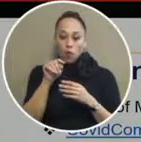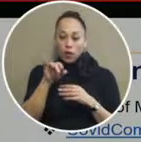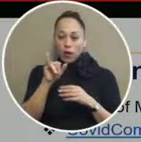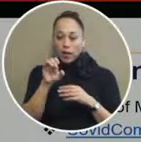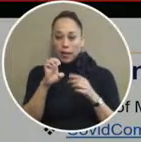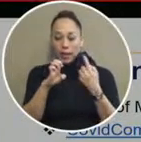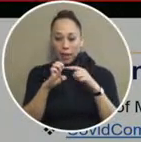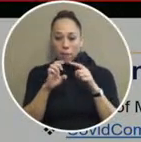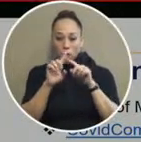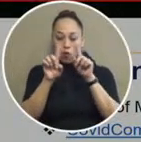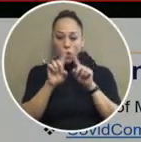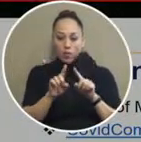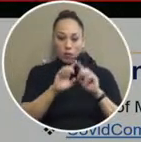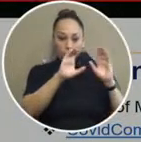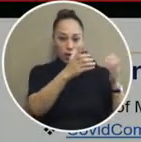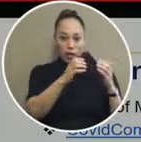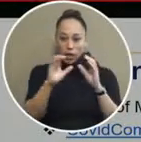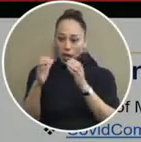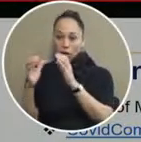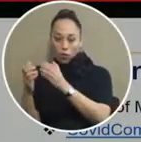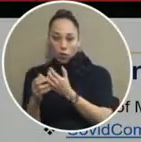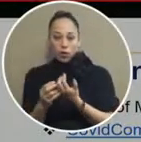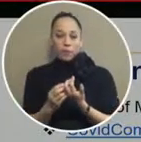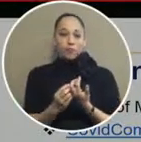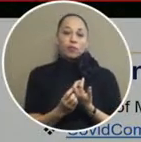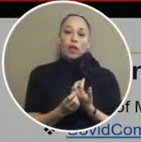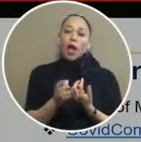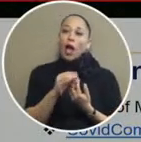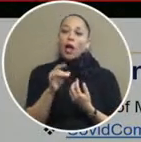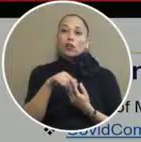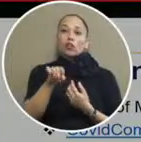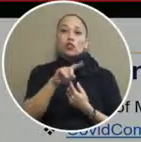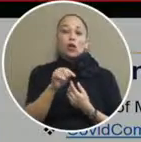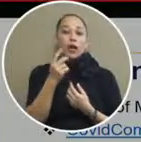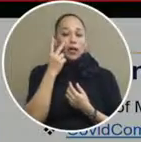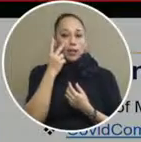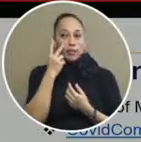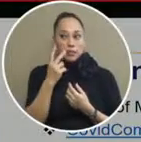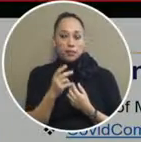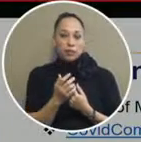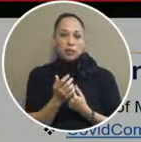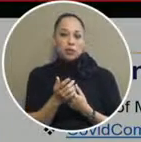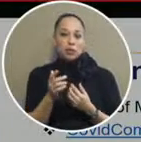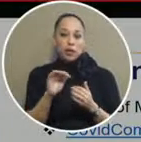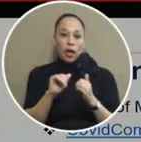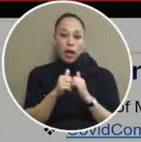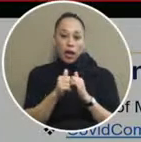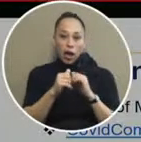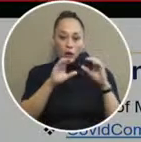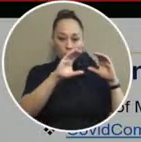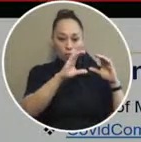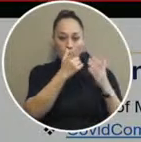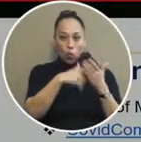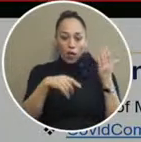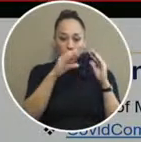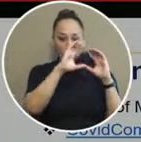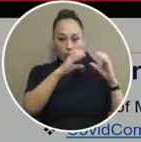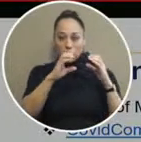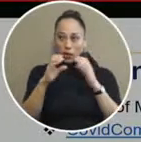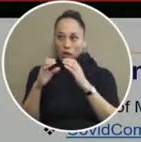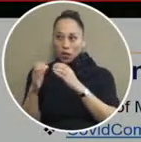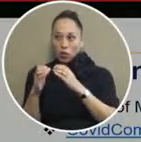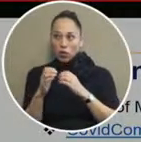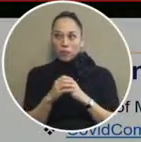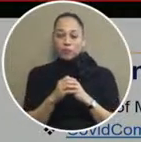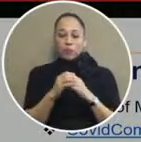into different categories. And you'll see on one of the next slides what those categories are.